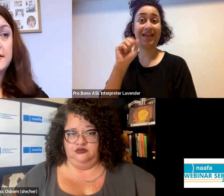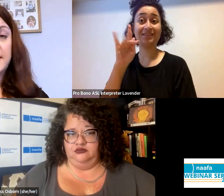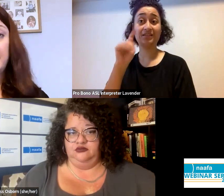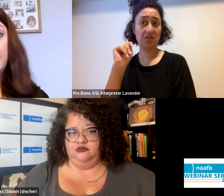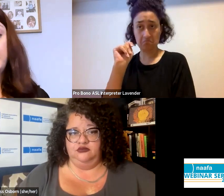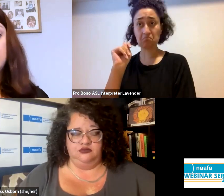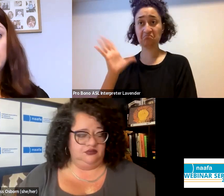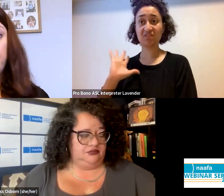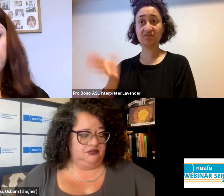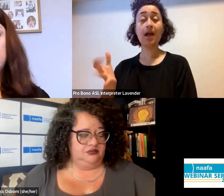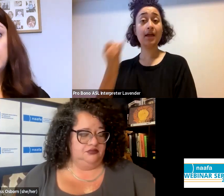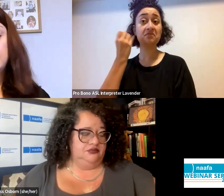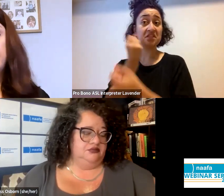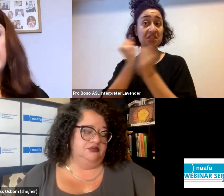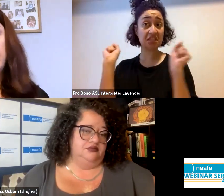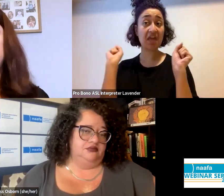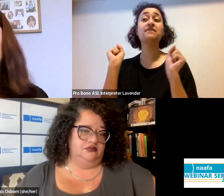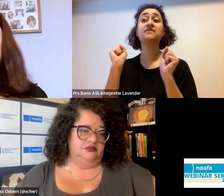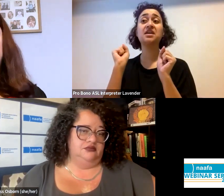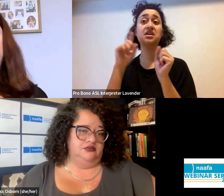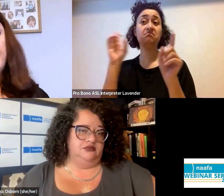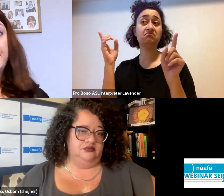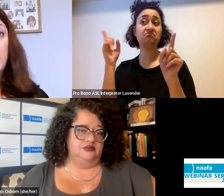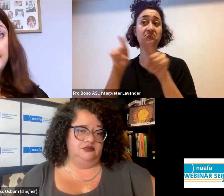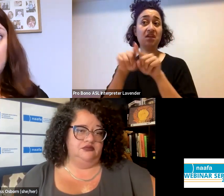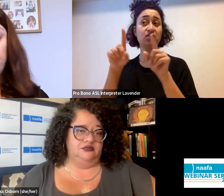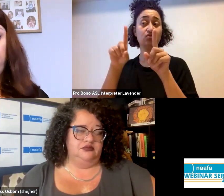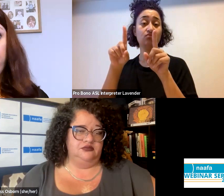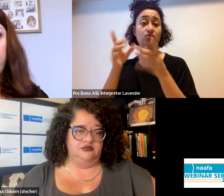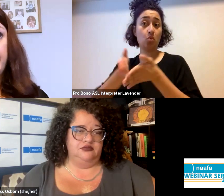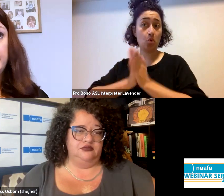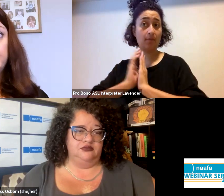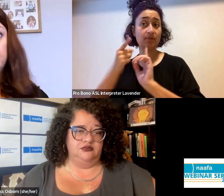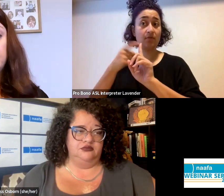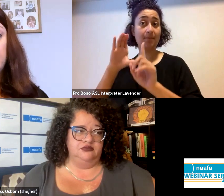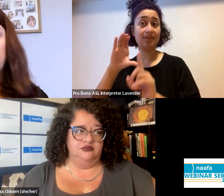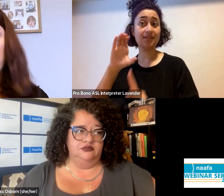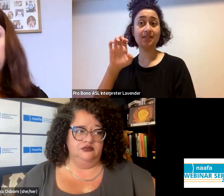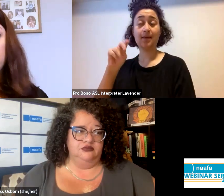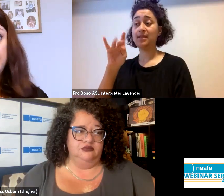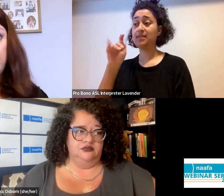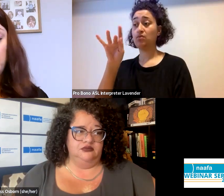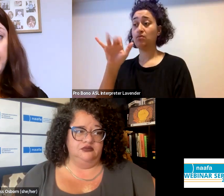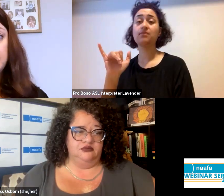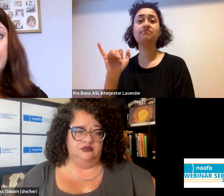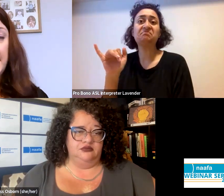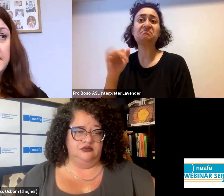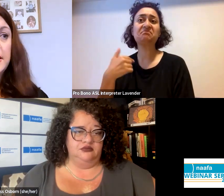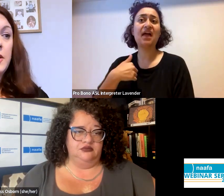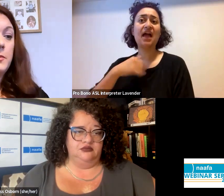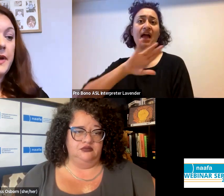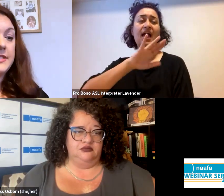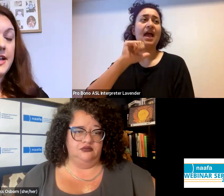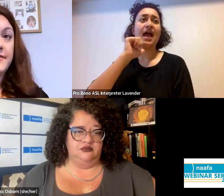long as it's safe and it meets the requirements of the cemetery. I have not dealt with like a wicker or rattan one as of